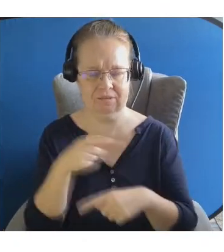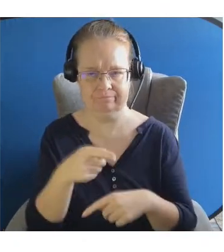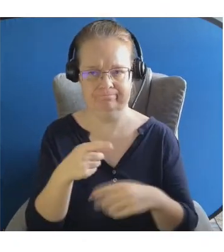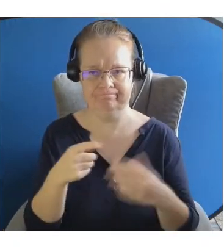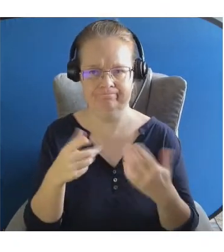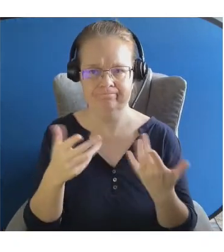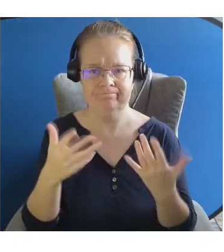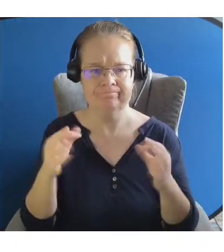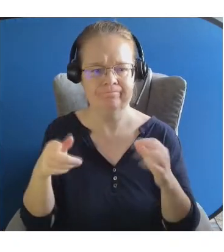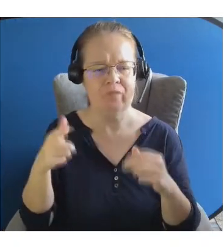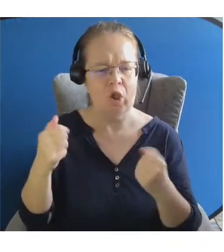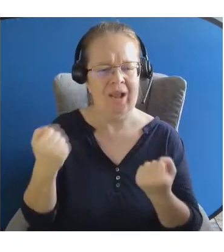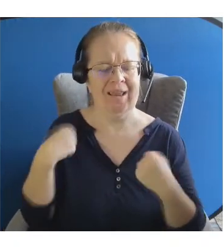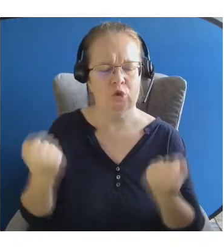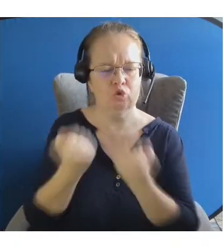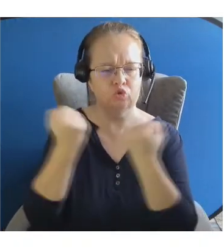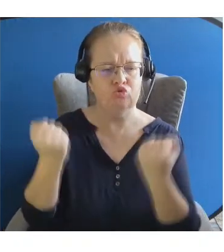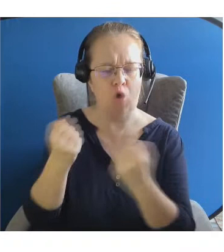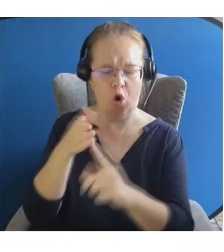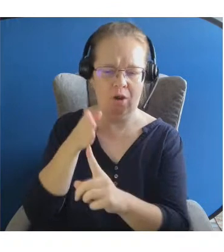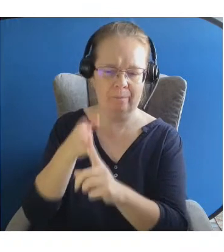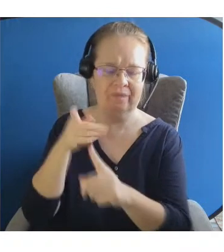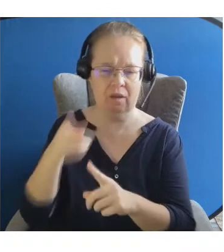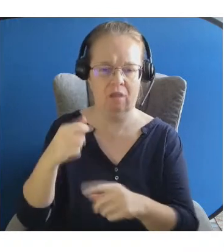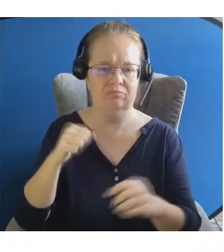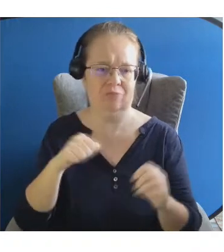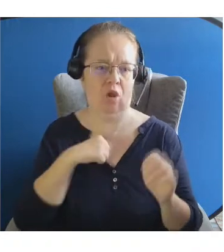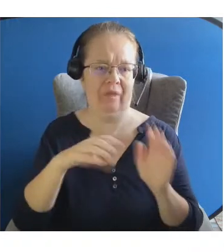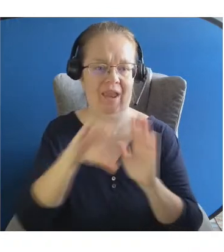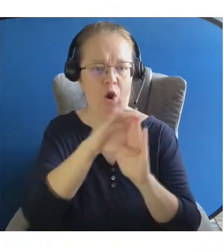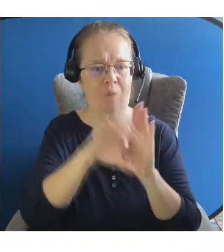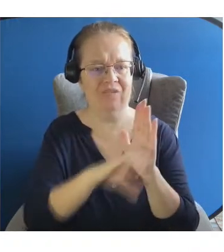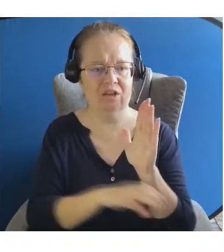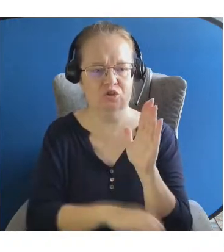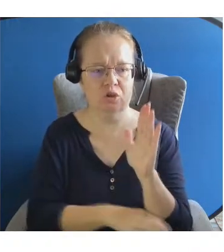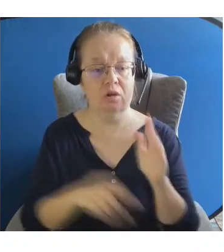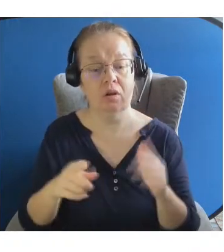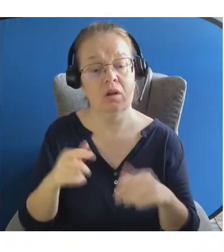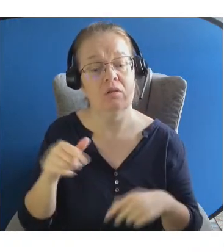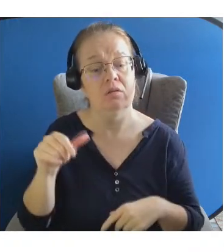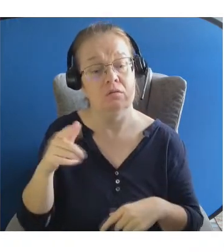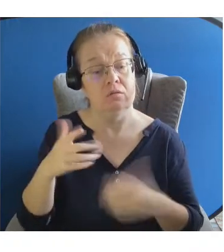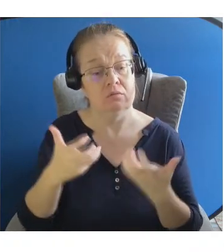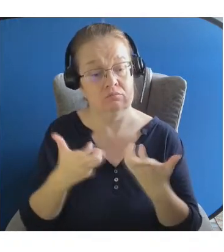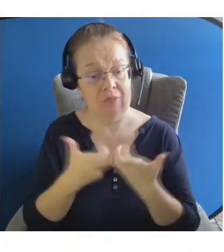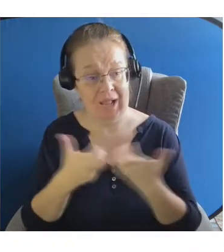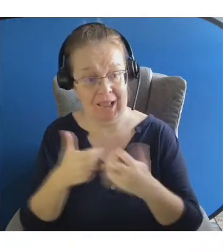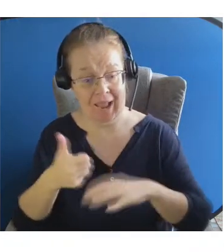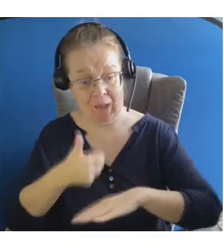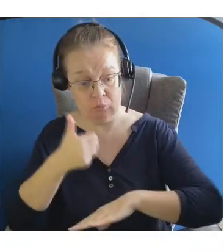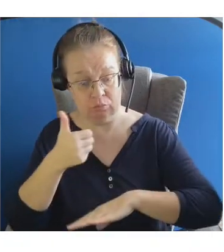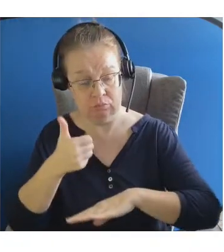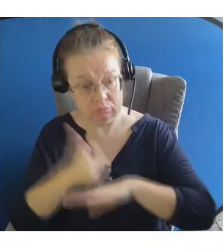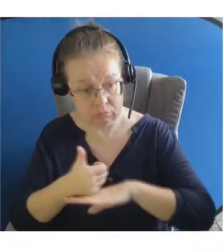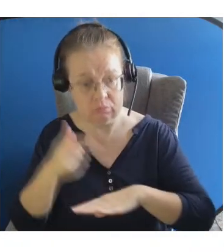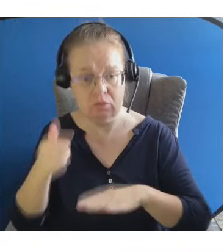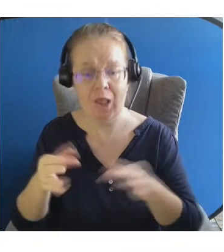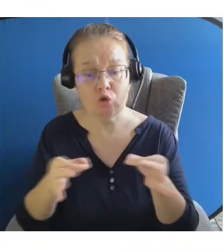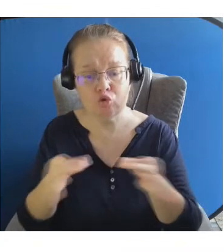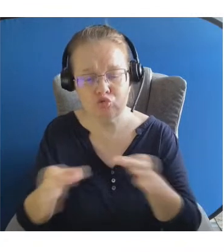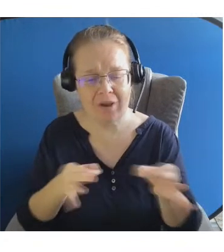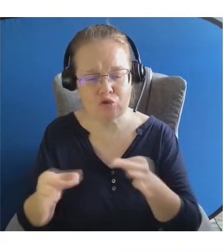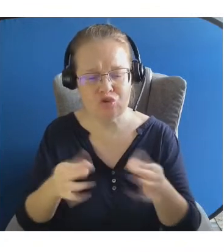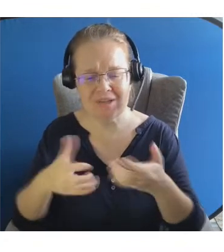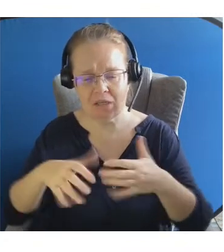for the implementation of the convention. We believe that in order to implement any strategy, you need to have a clear